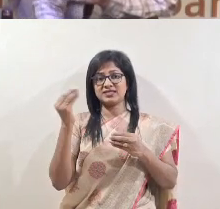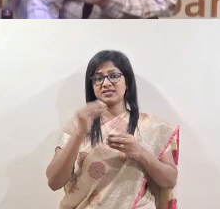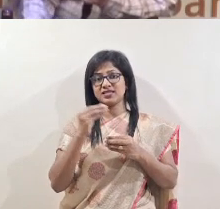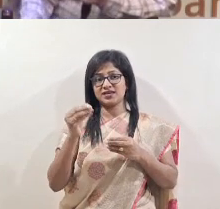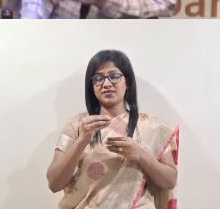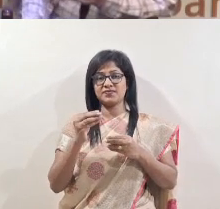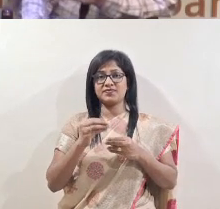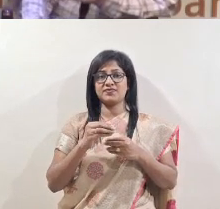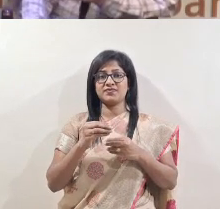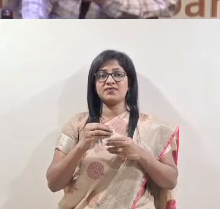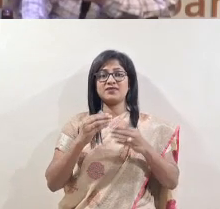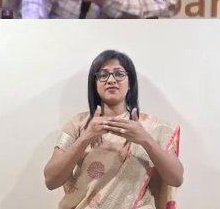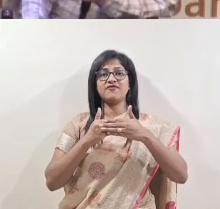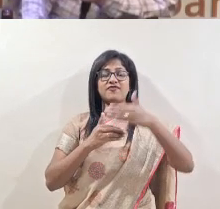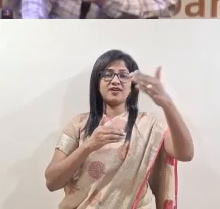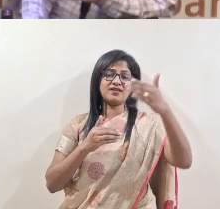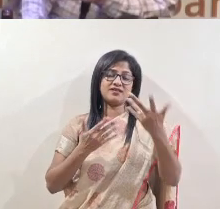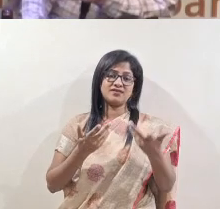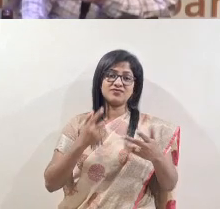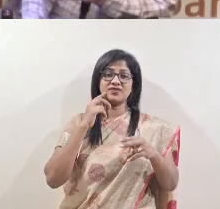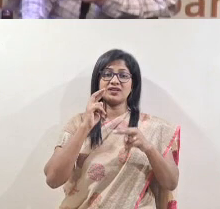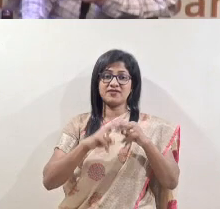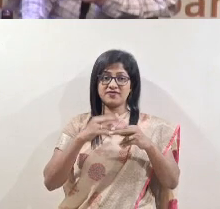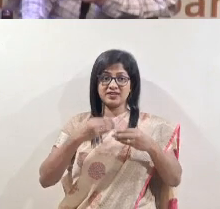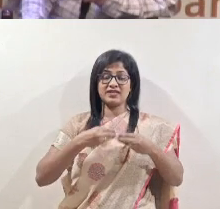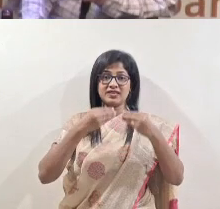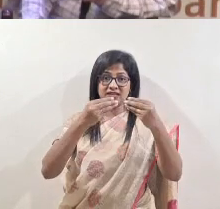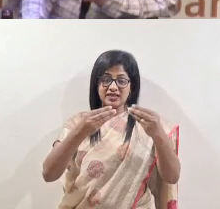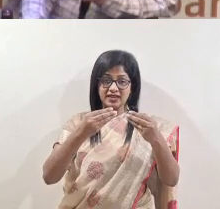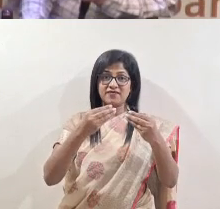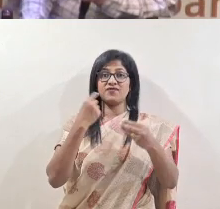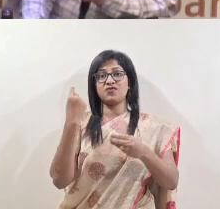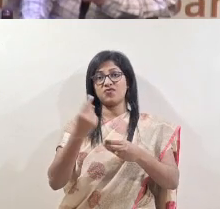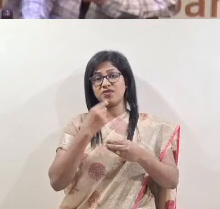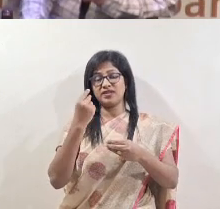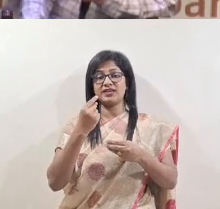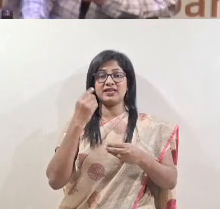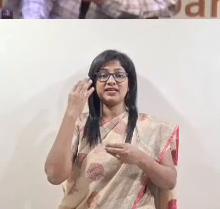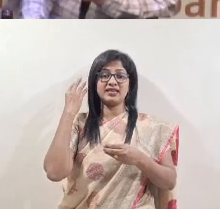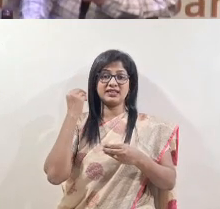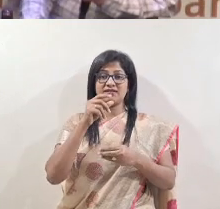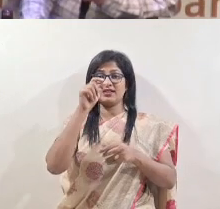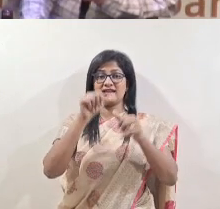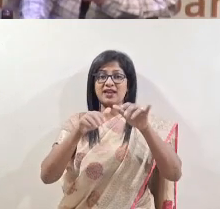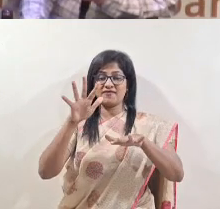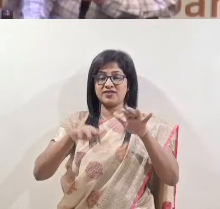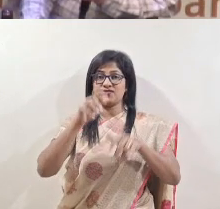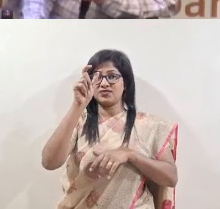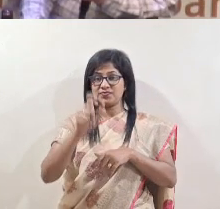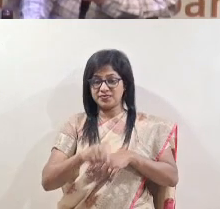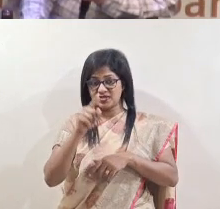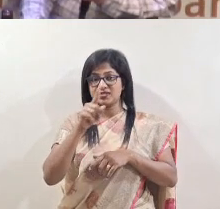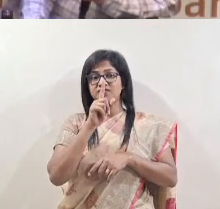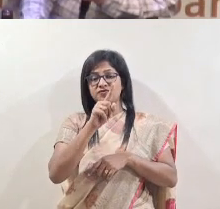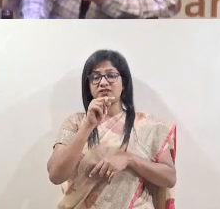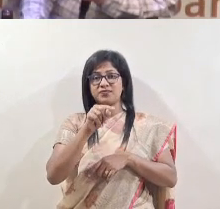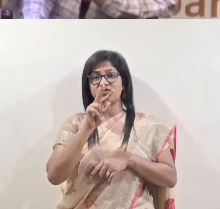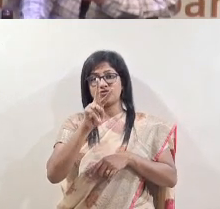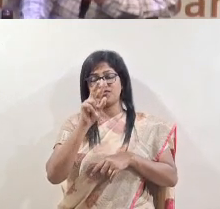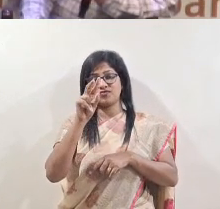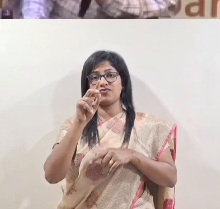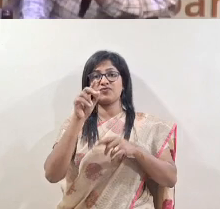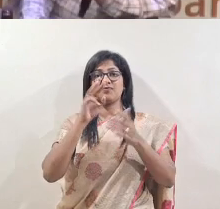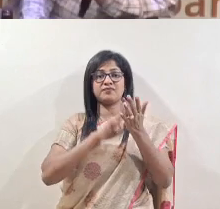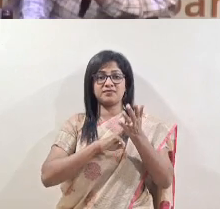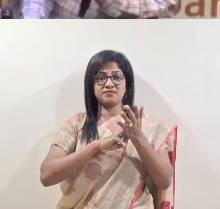say dur hai abhi. If we are going to provide it only for the normal average person of pedestrian at 1.2 meter per second